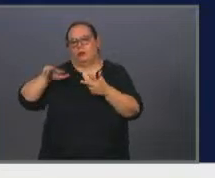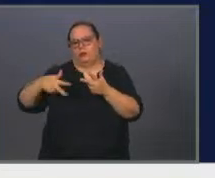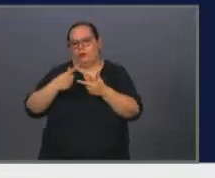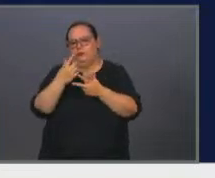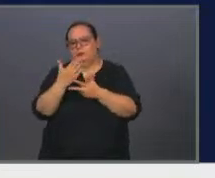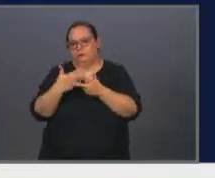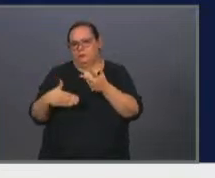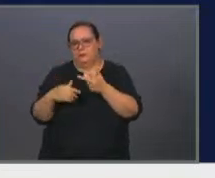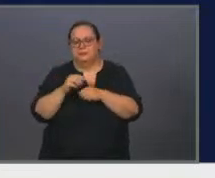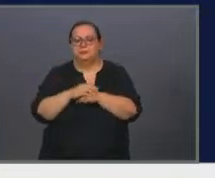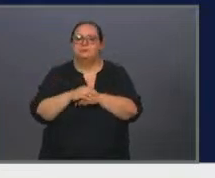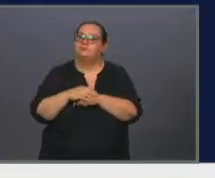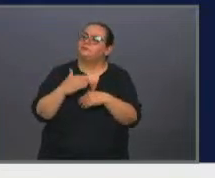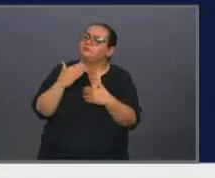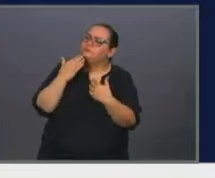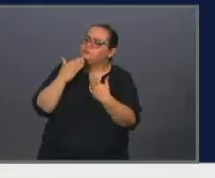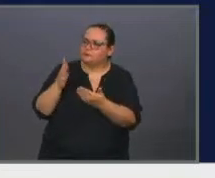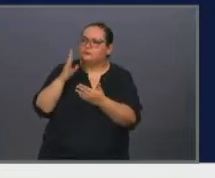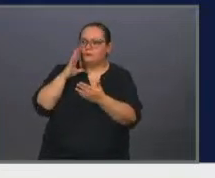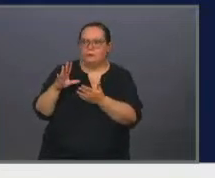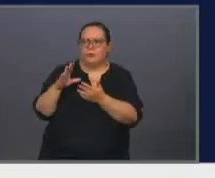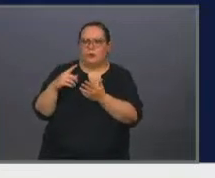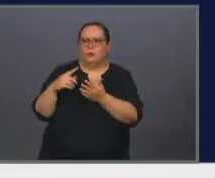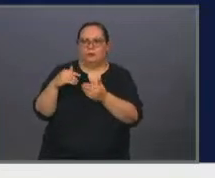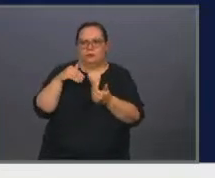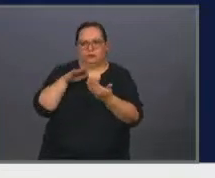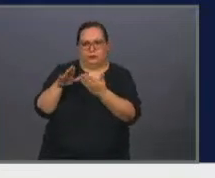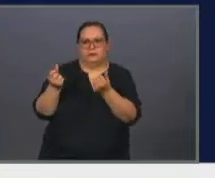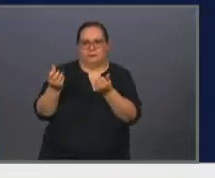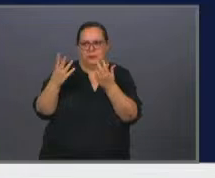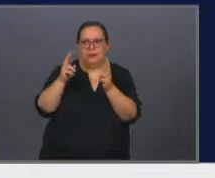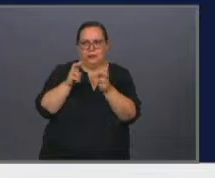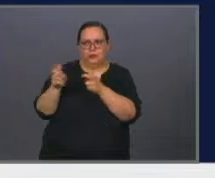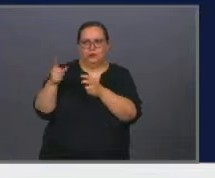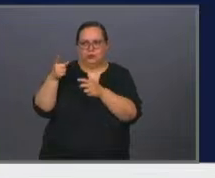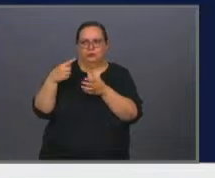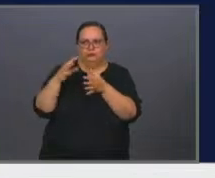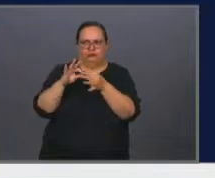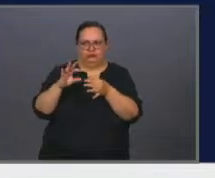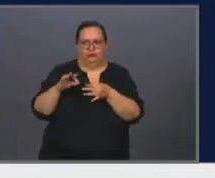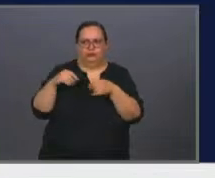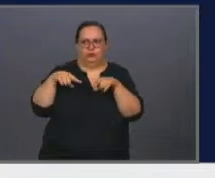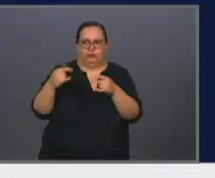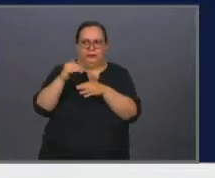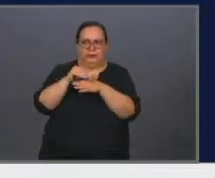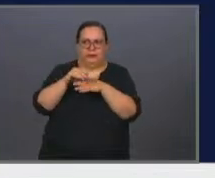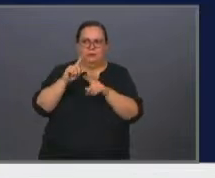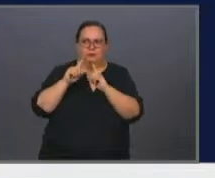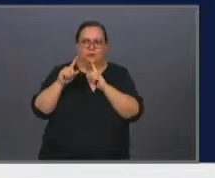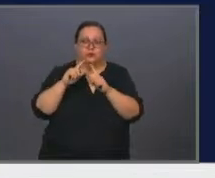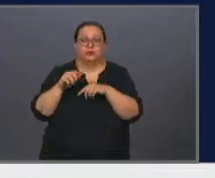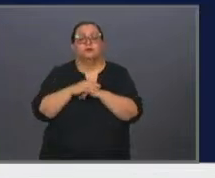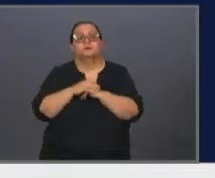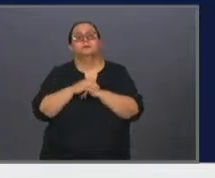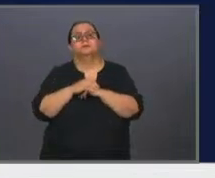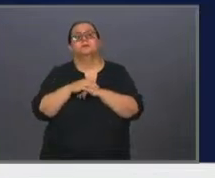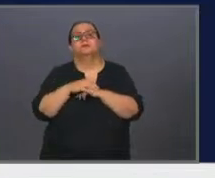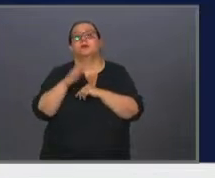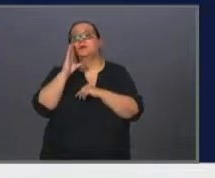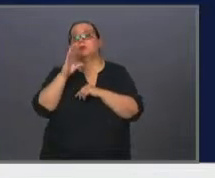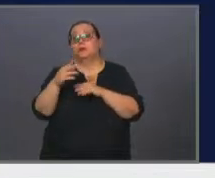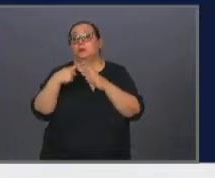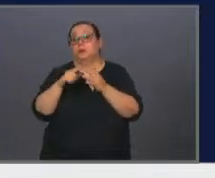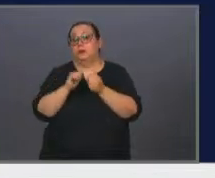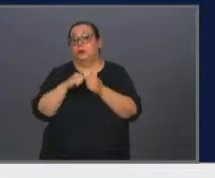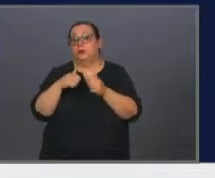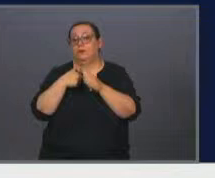Thank you, and we'll be addressing many of the issues you brought up throughout this evening's conversation. We will begin with, following